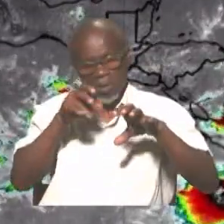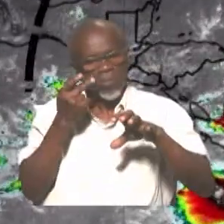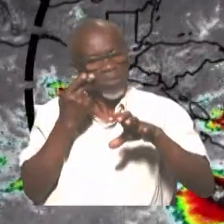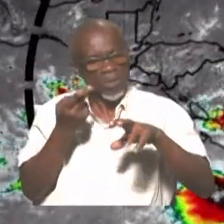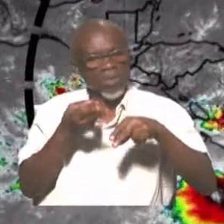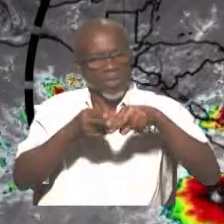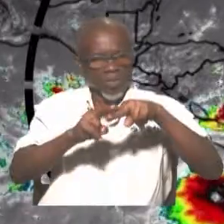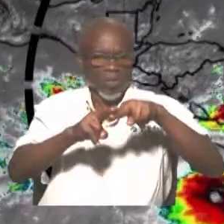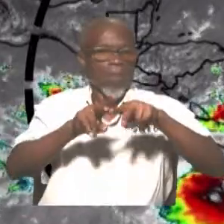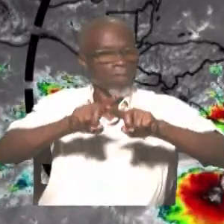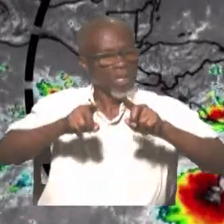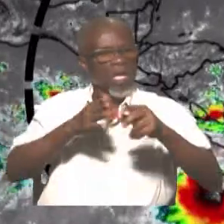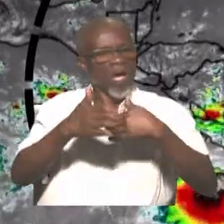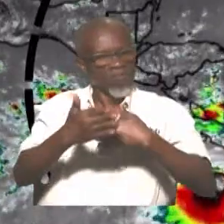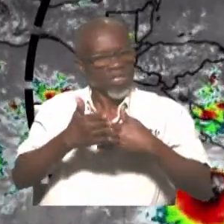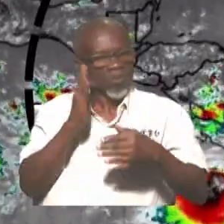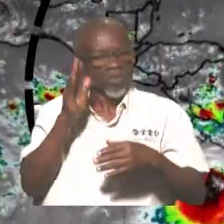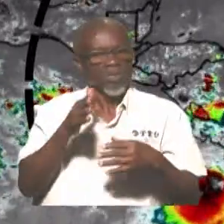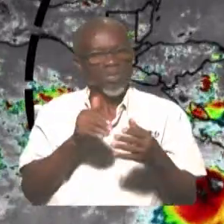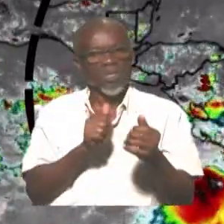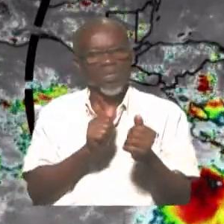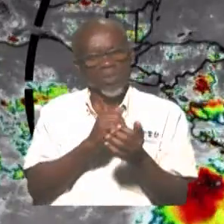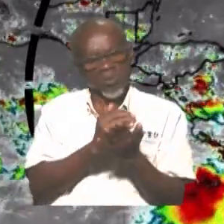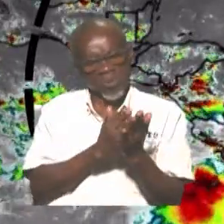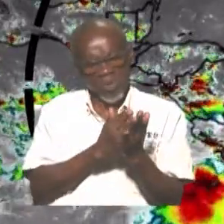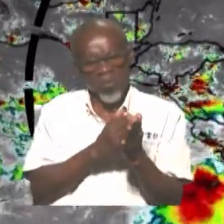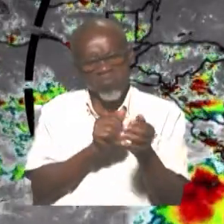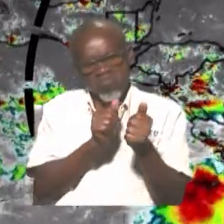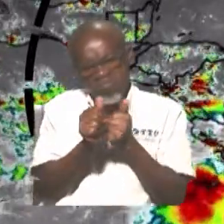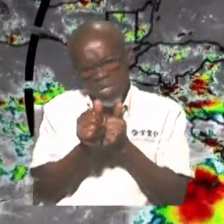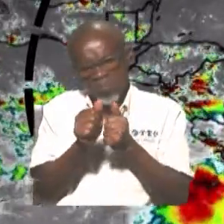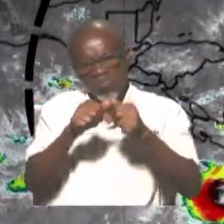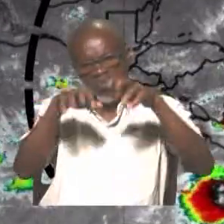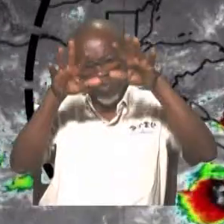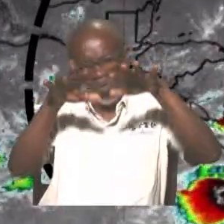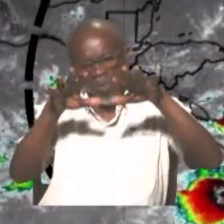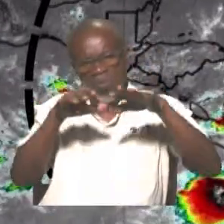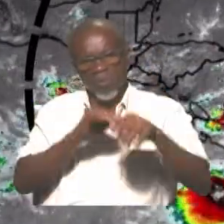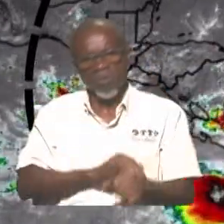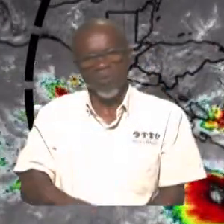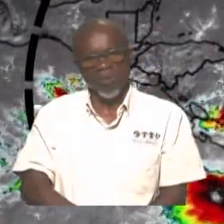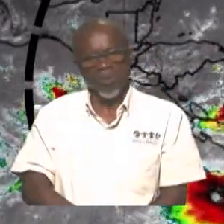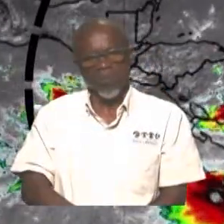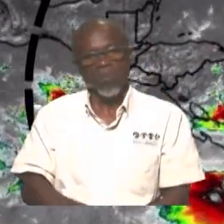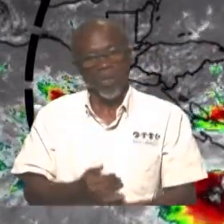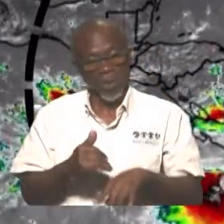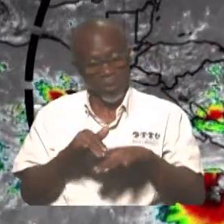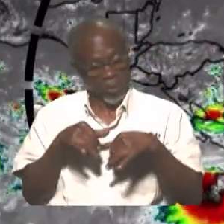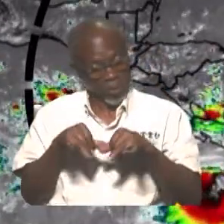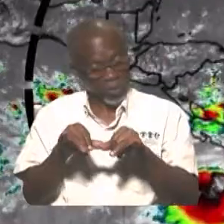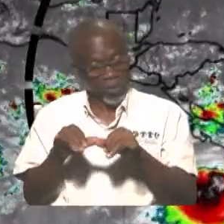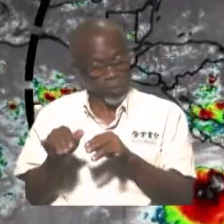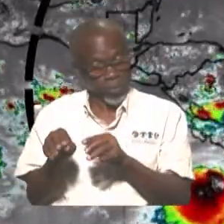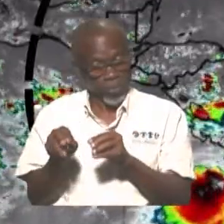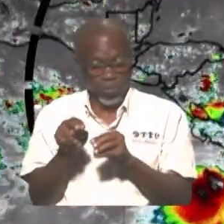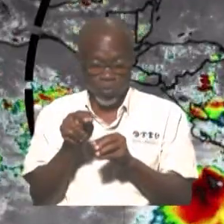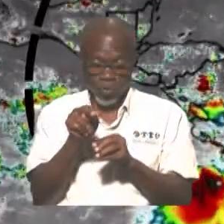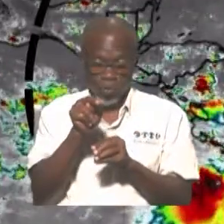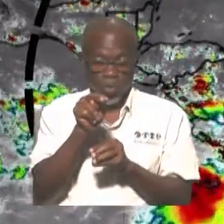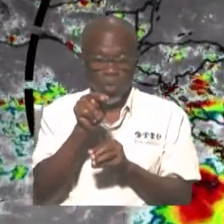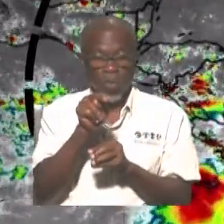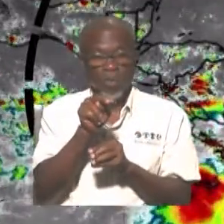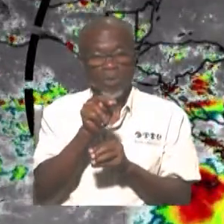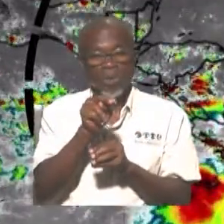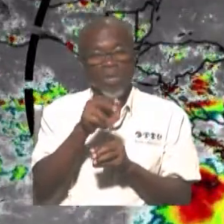passing showers. After that wave tracks north, it could strengthen further as it approaches North